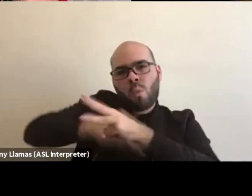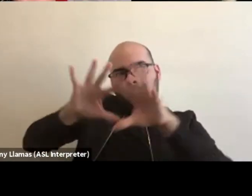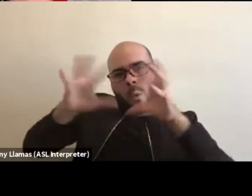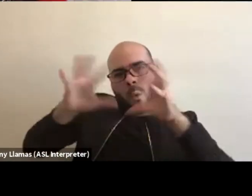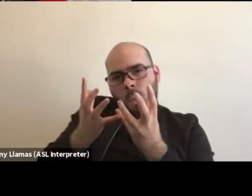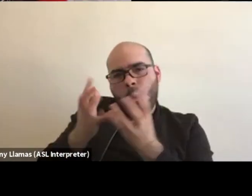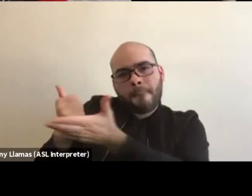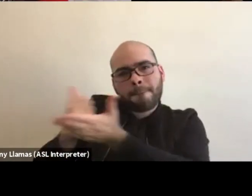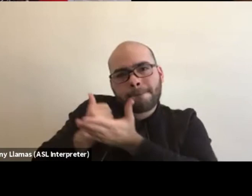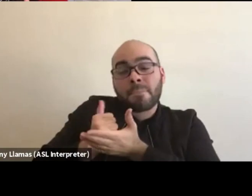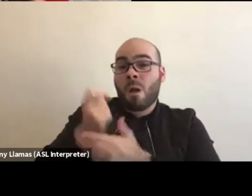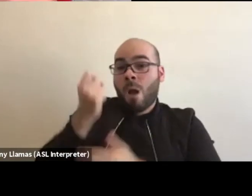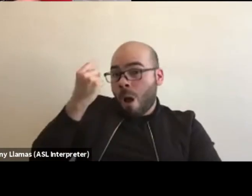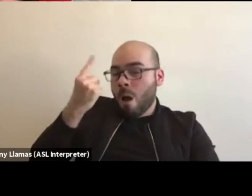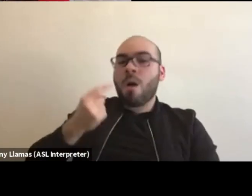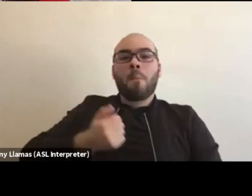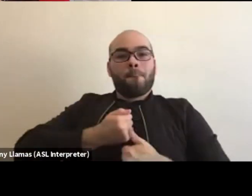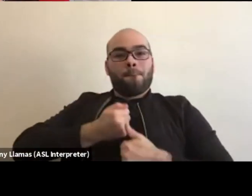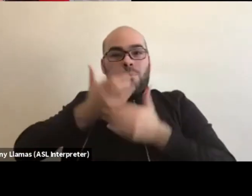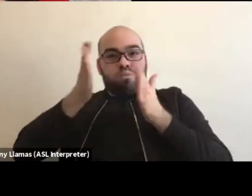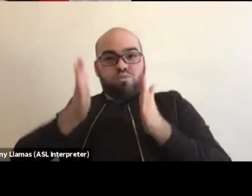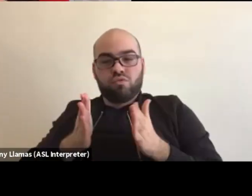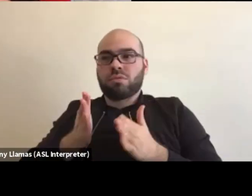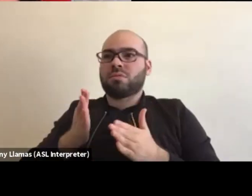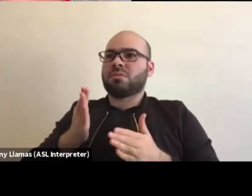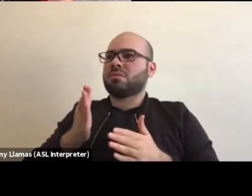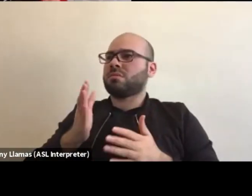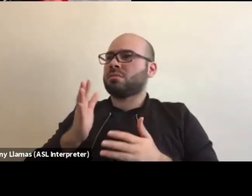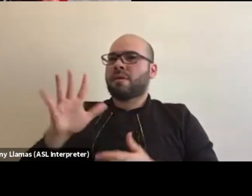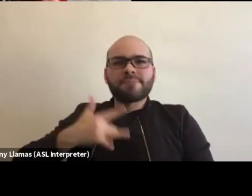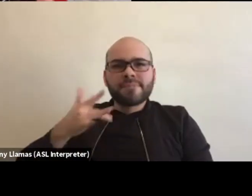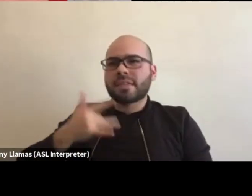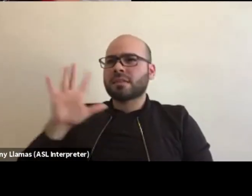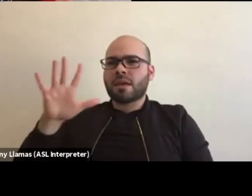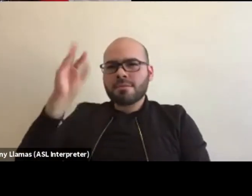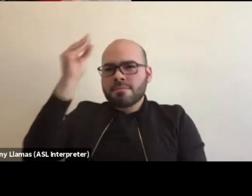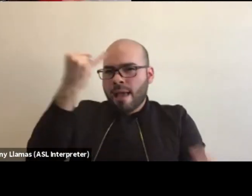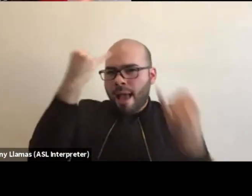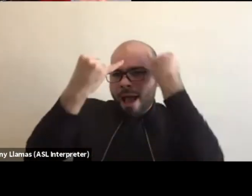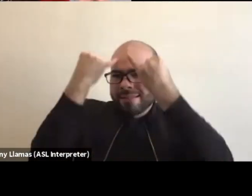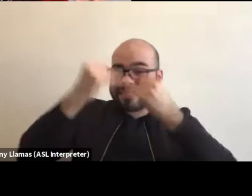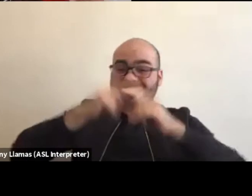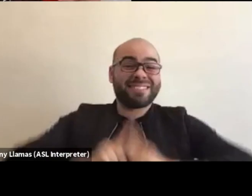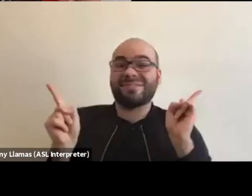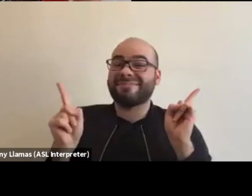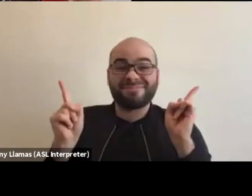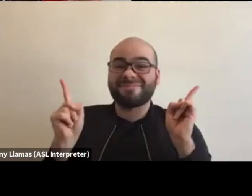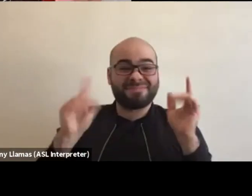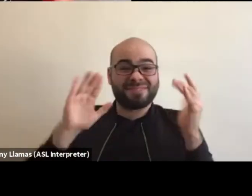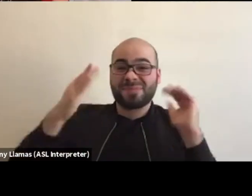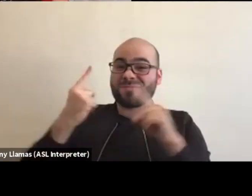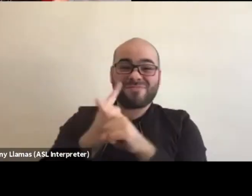different sensibility. And like when I talk to poets, it's very different than when I talk to anyone else. Like there's a sort of